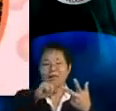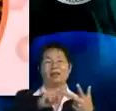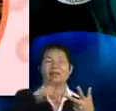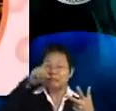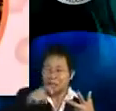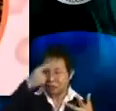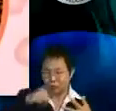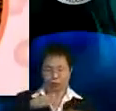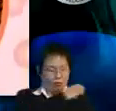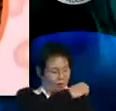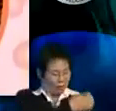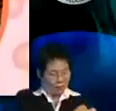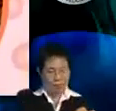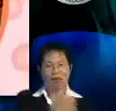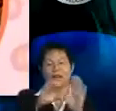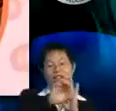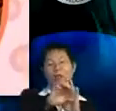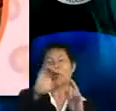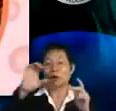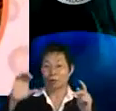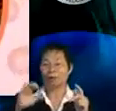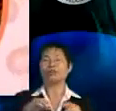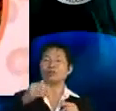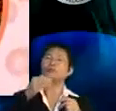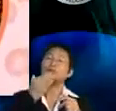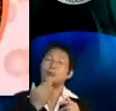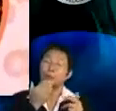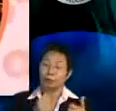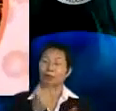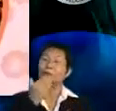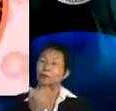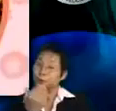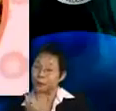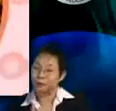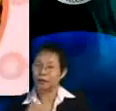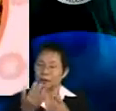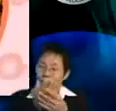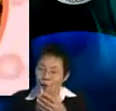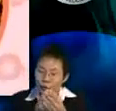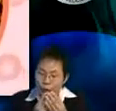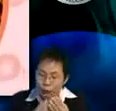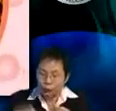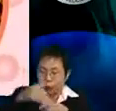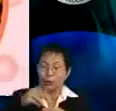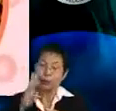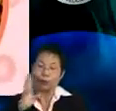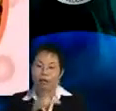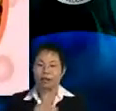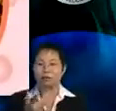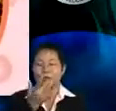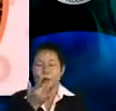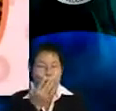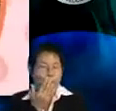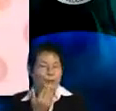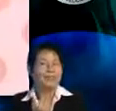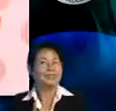of energy. Example of carbohydrate is sugar. Sugar dissolves readily in water and tastes